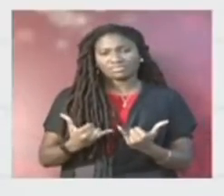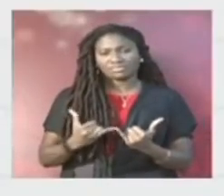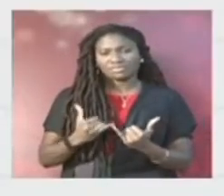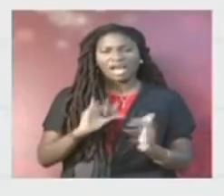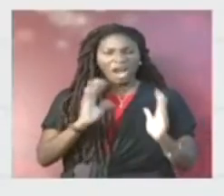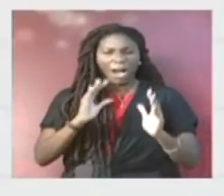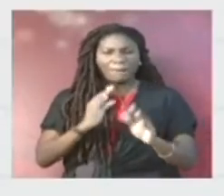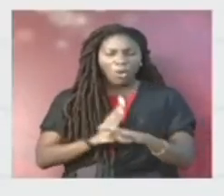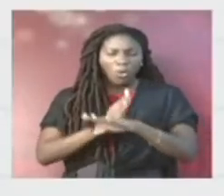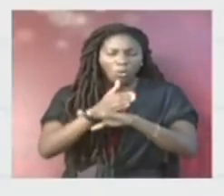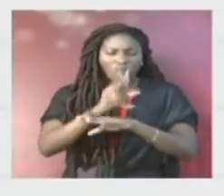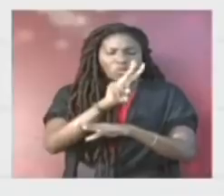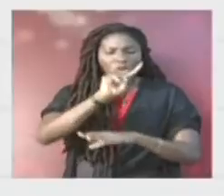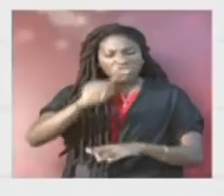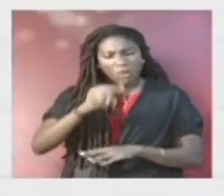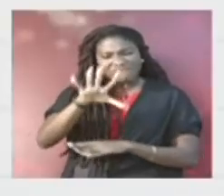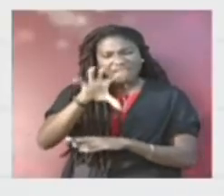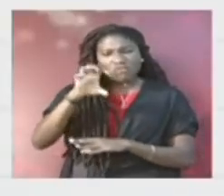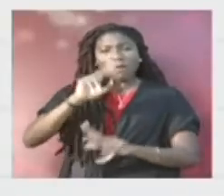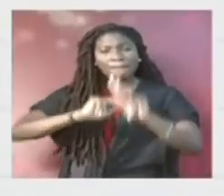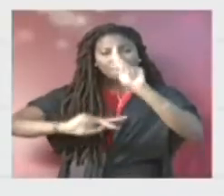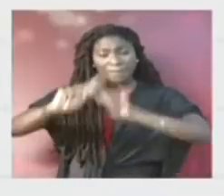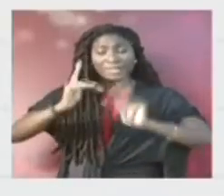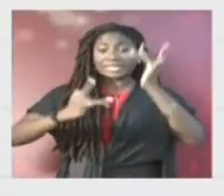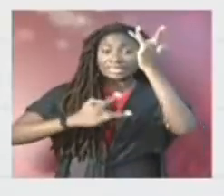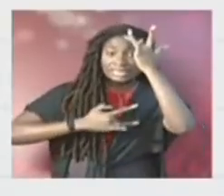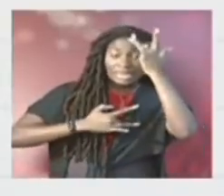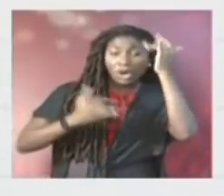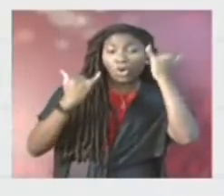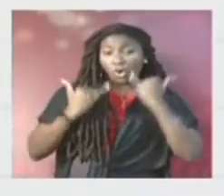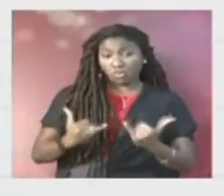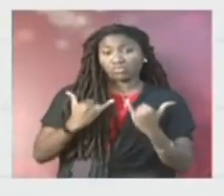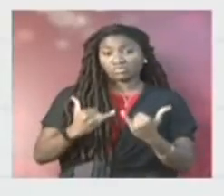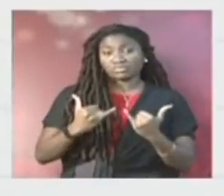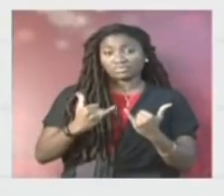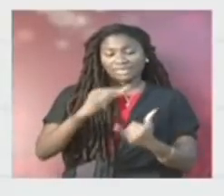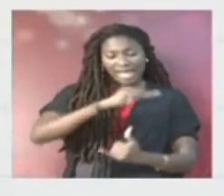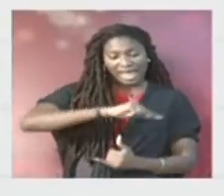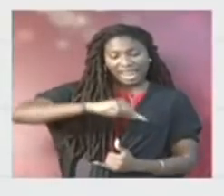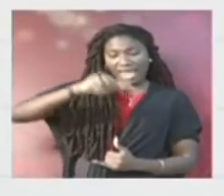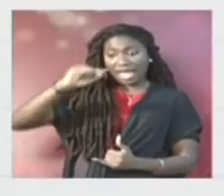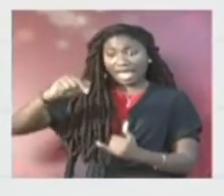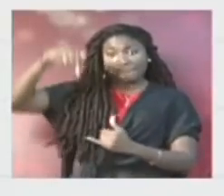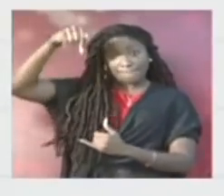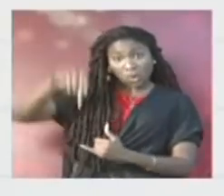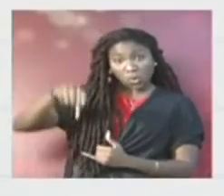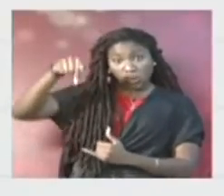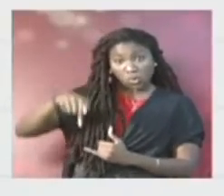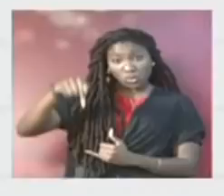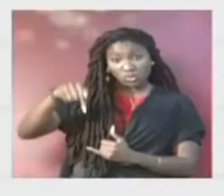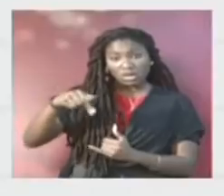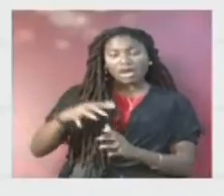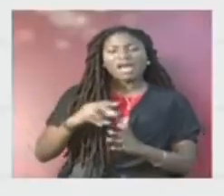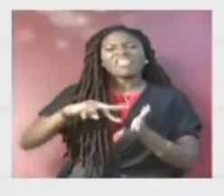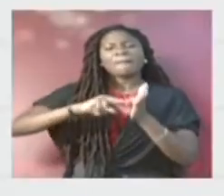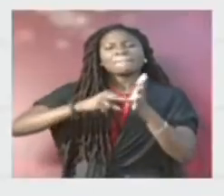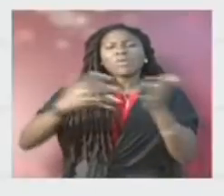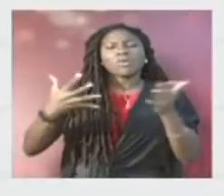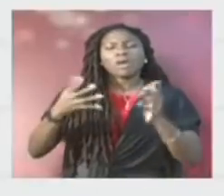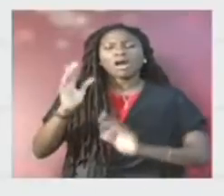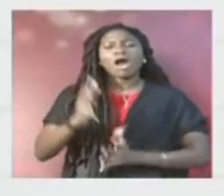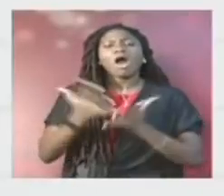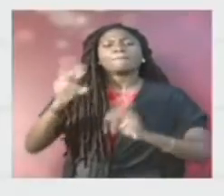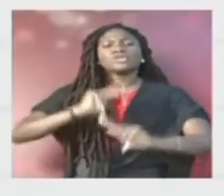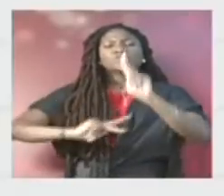2,500 active cases. And the one that's below, the line that's below, is the total hospitalized people, total number of people in